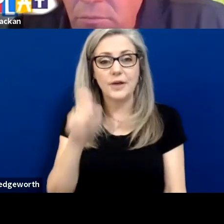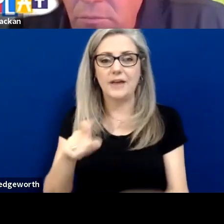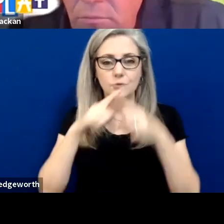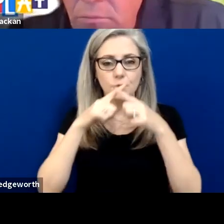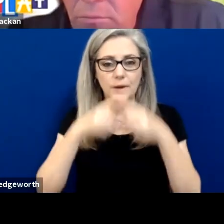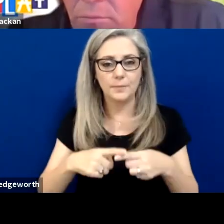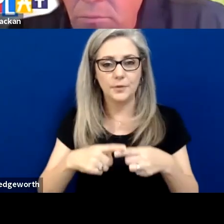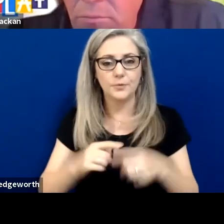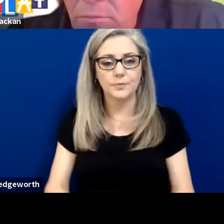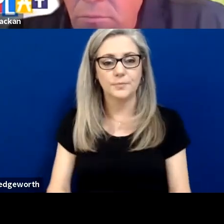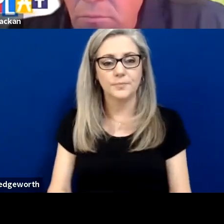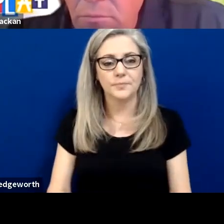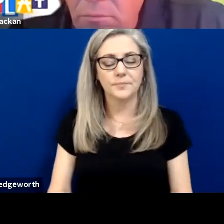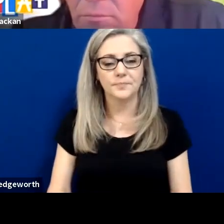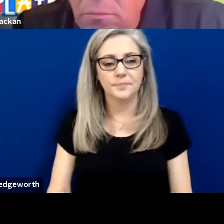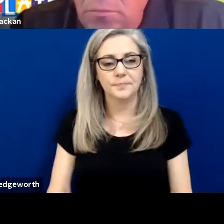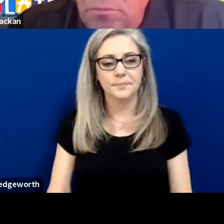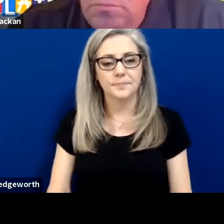yourself.